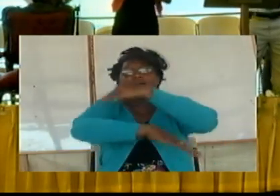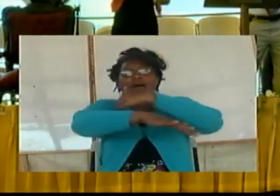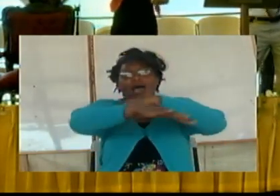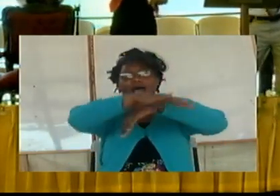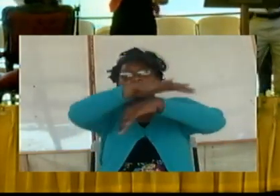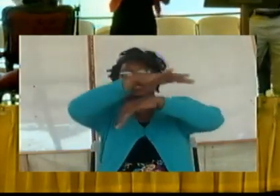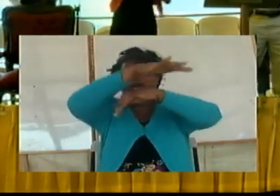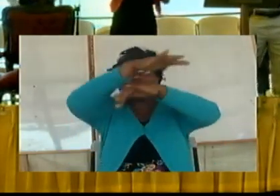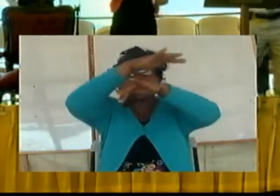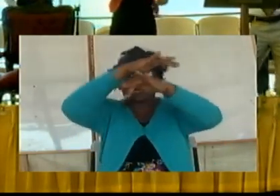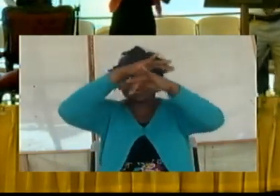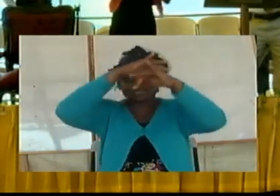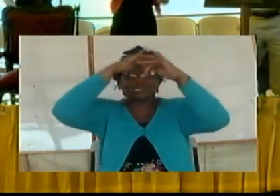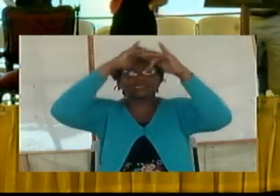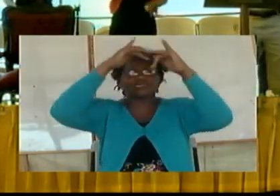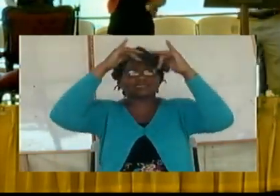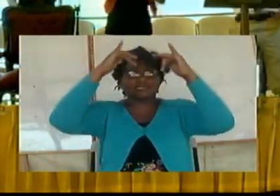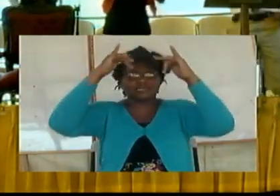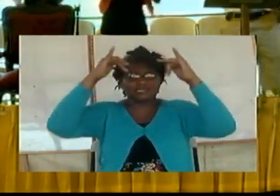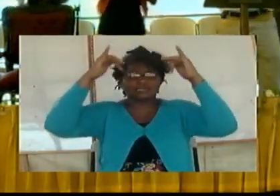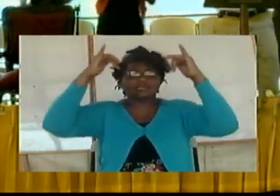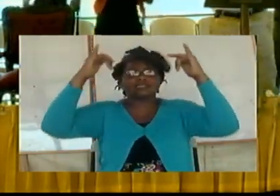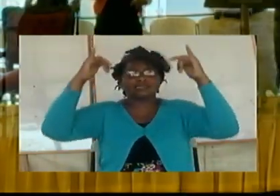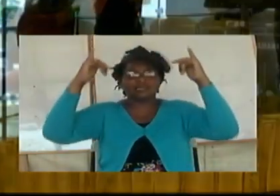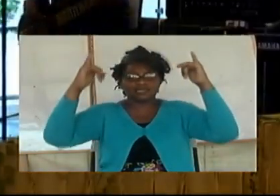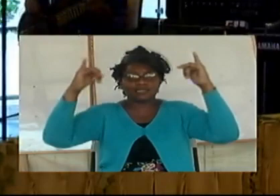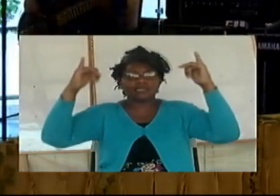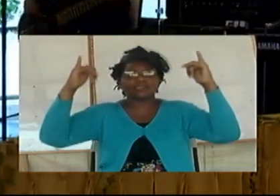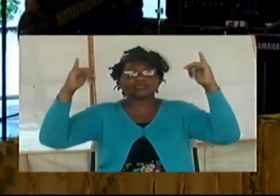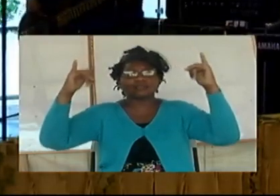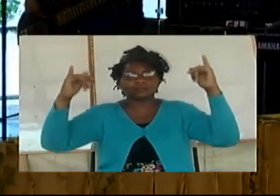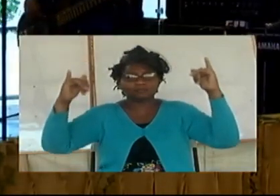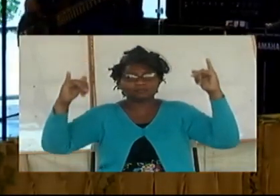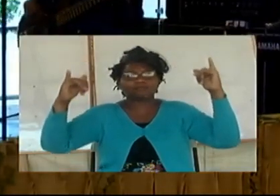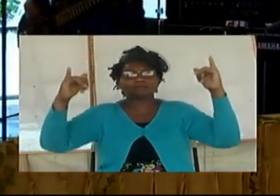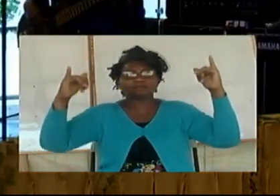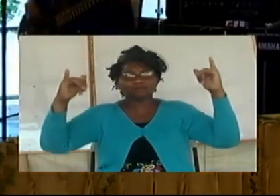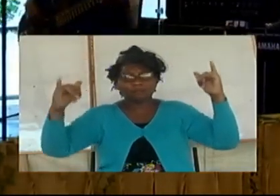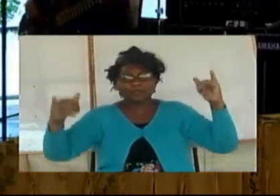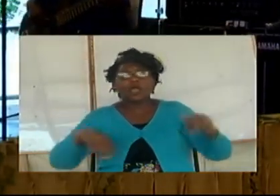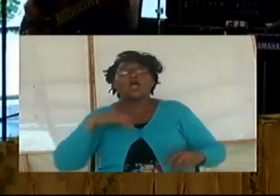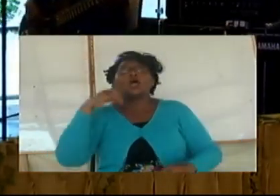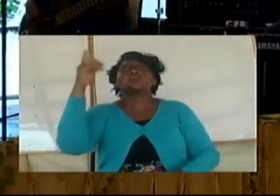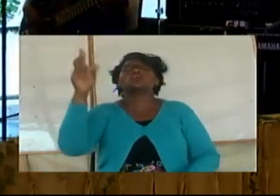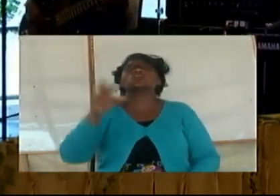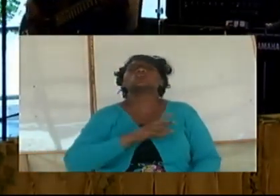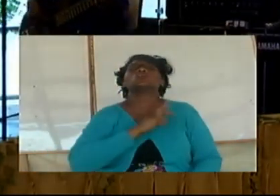seated in majesty. In majesty.